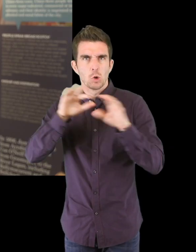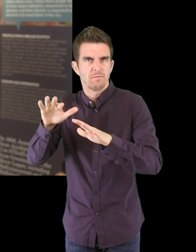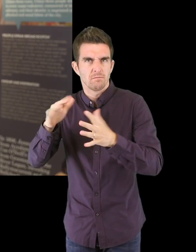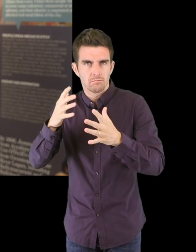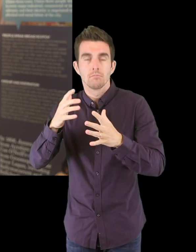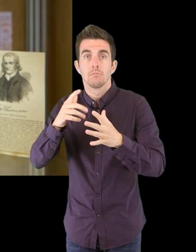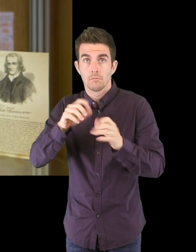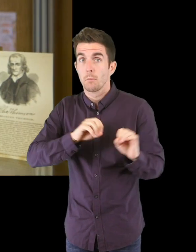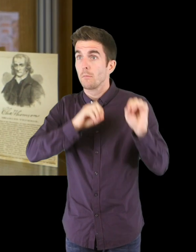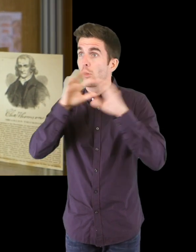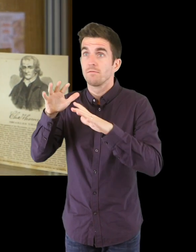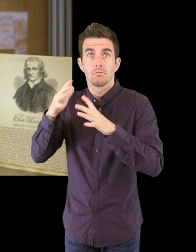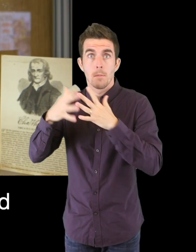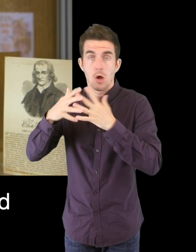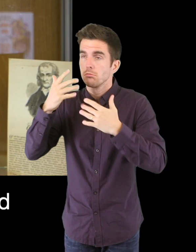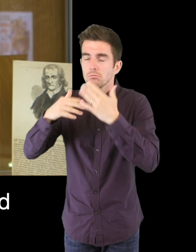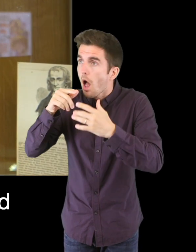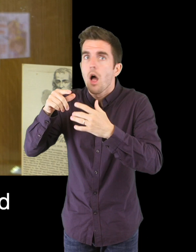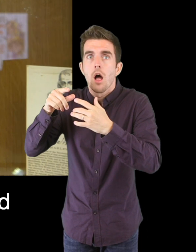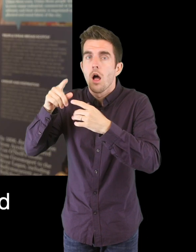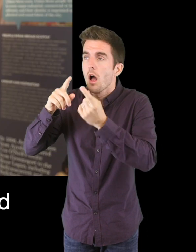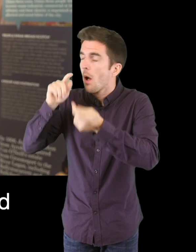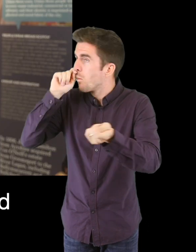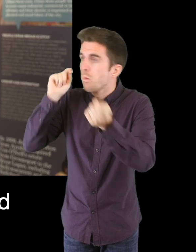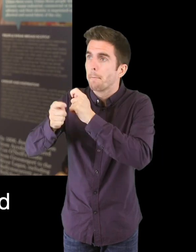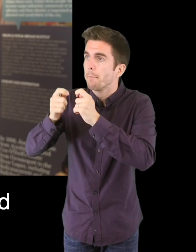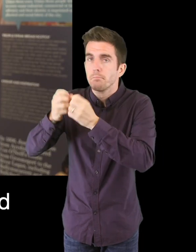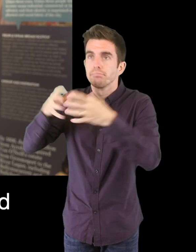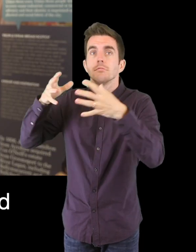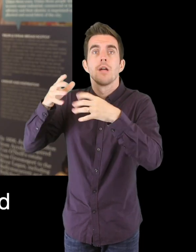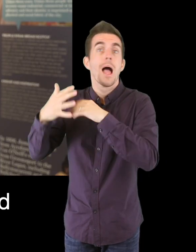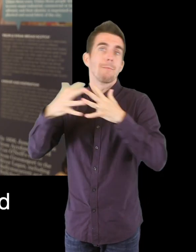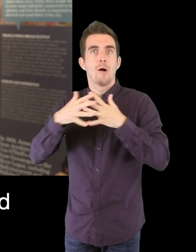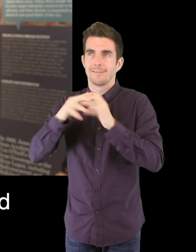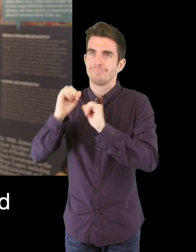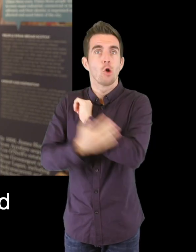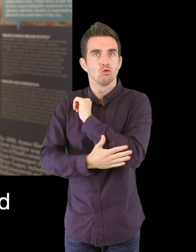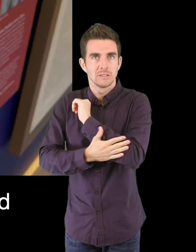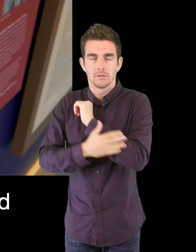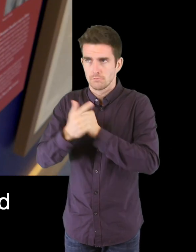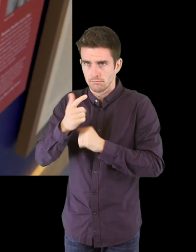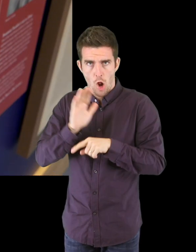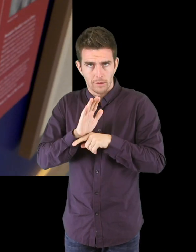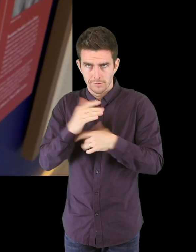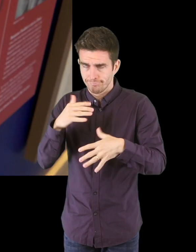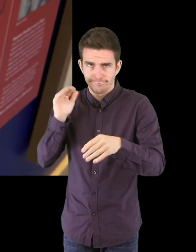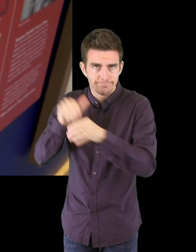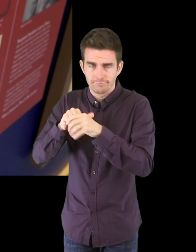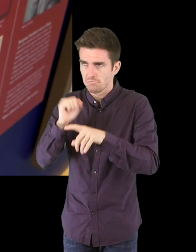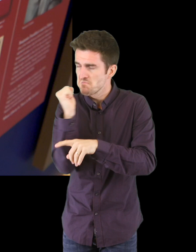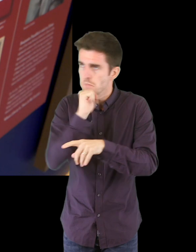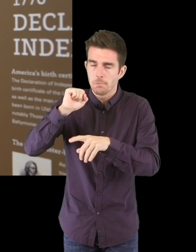birth of America as a nation. We see the roles that Ulster men played in the revolutionary campaign as